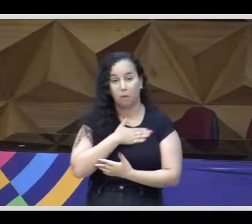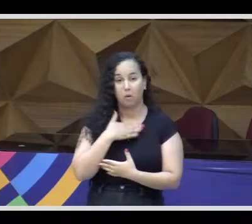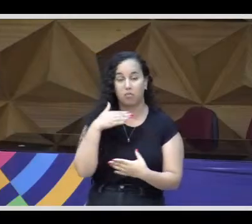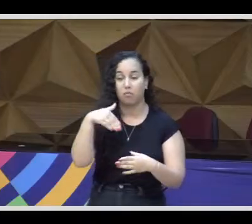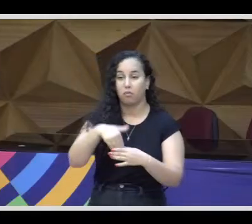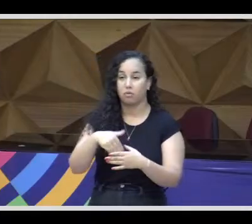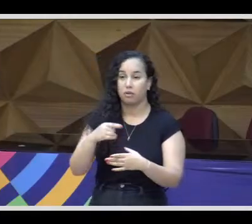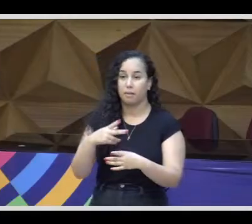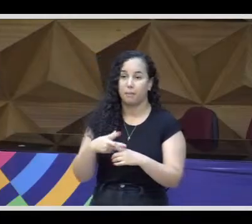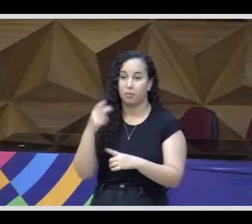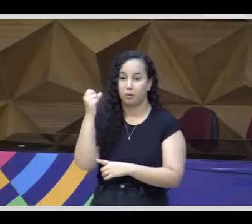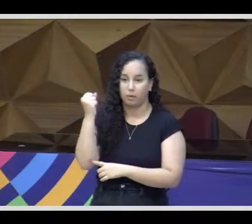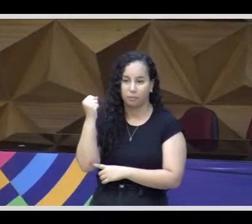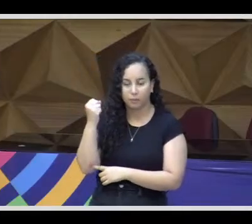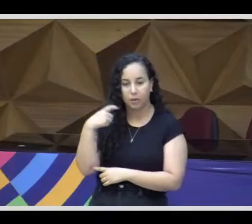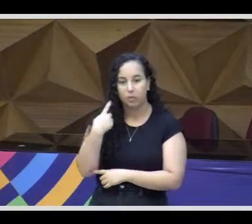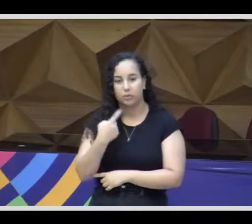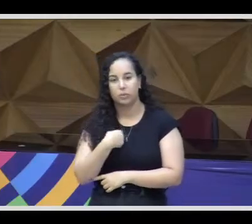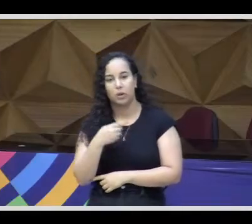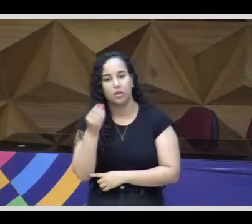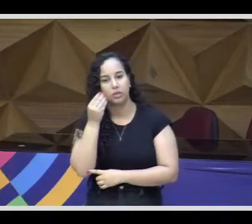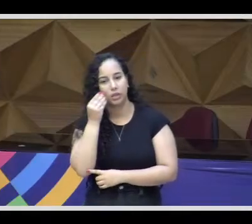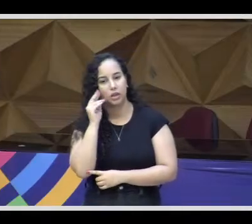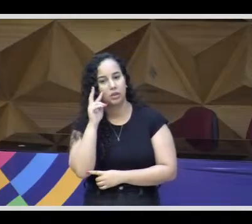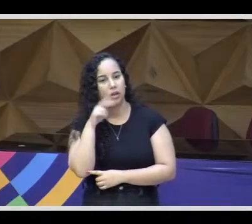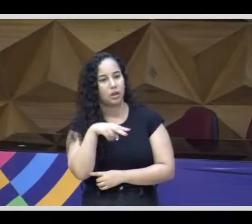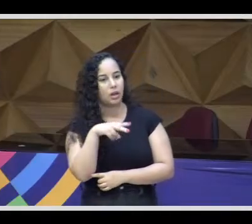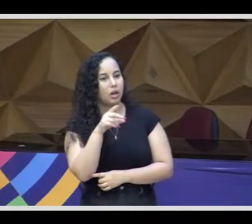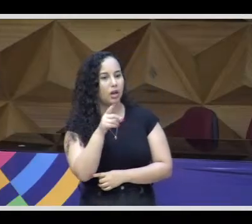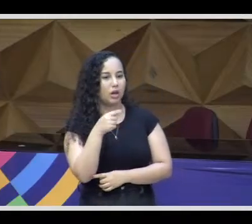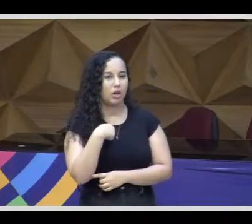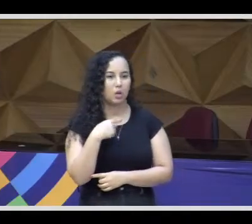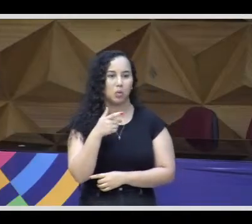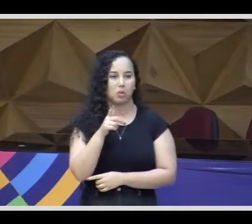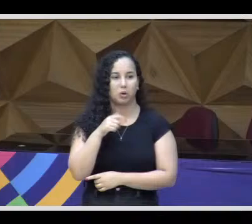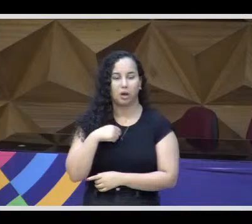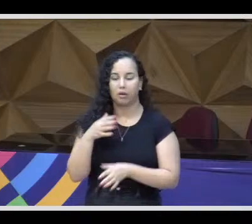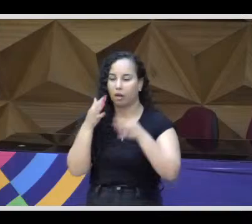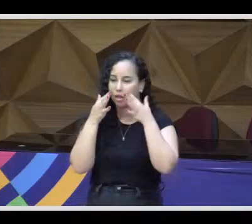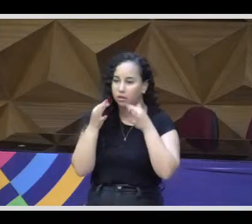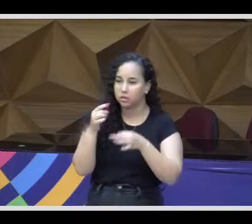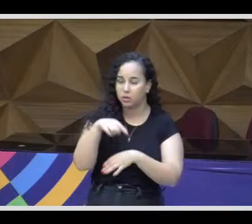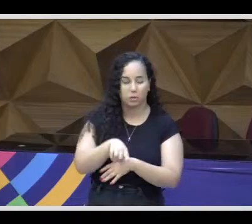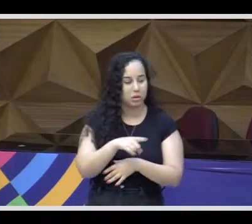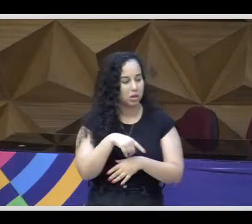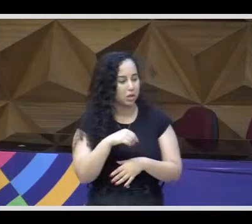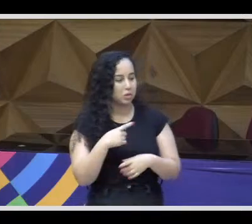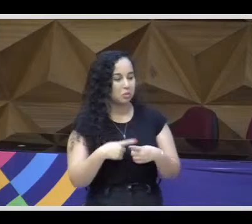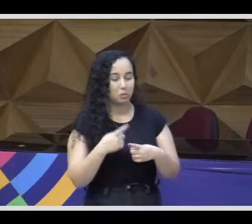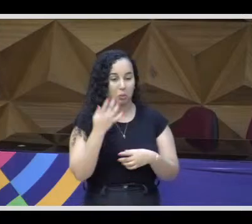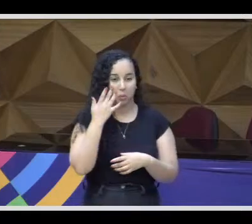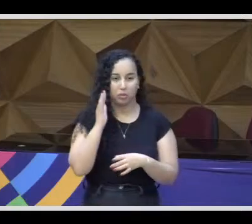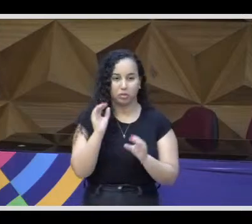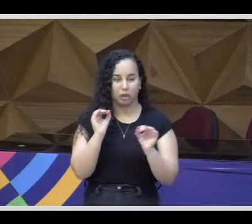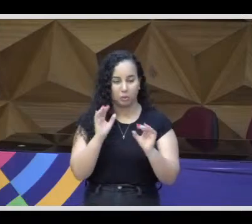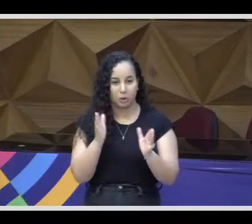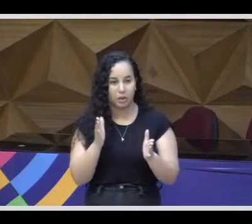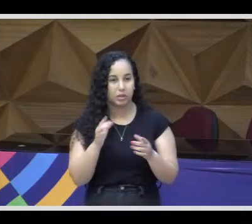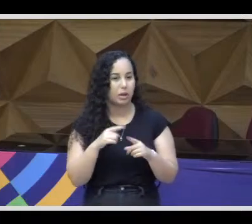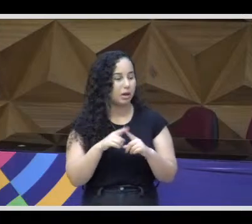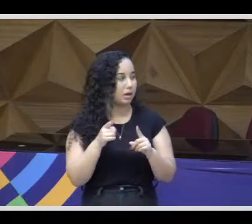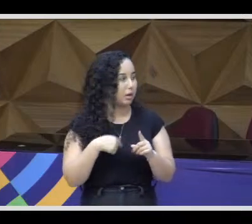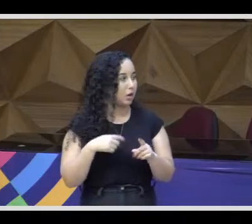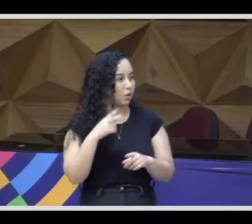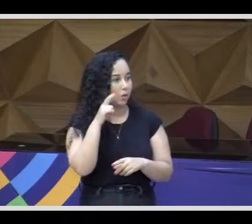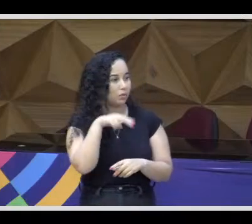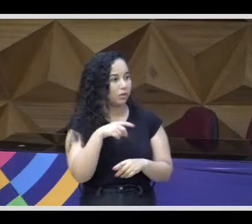winner. So they tended to look, they say, oh, you know what? I'm not going to pay attention on anything because I don't understand. In the last day, I see